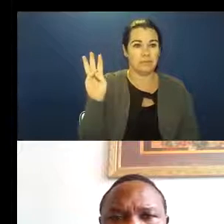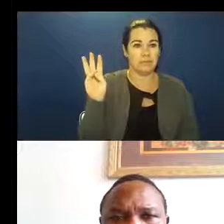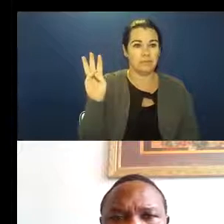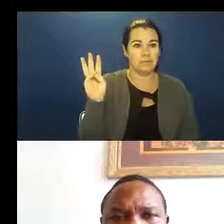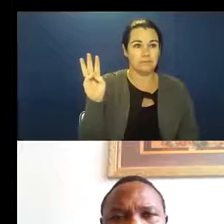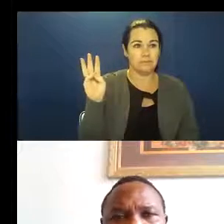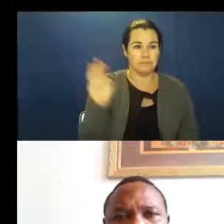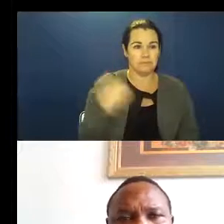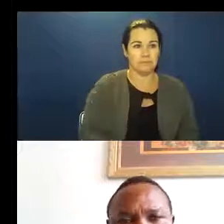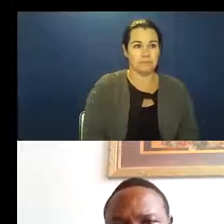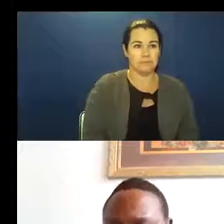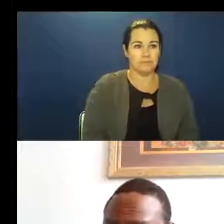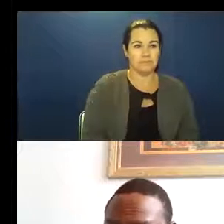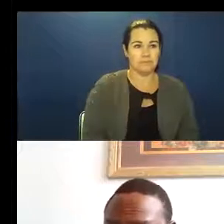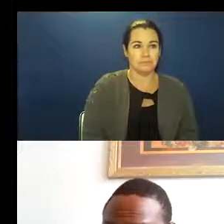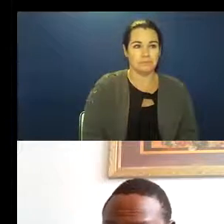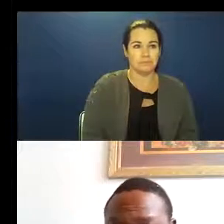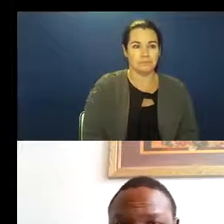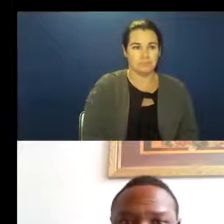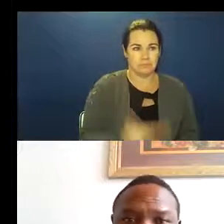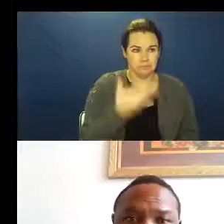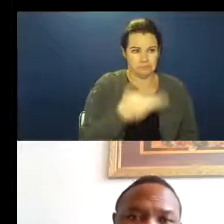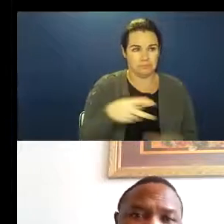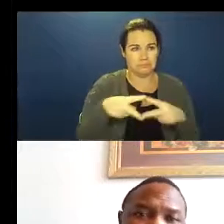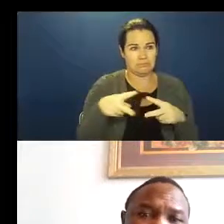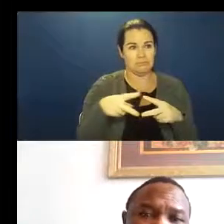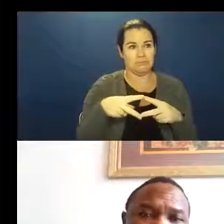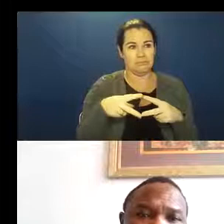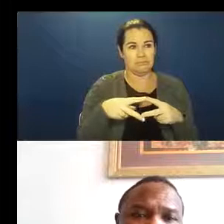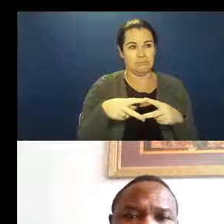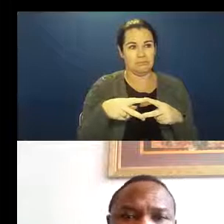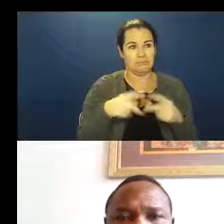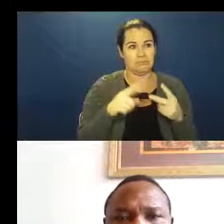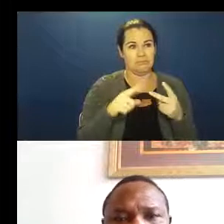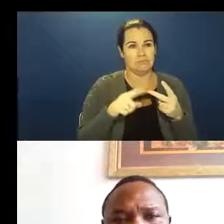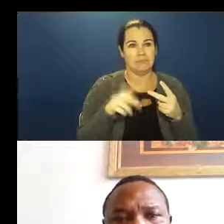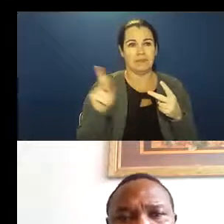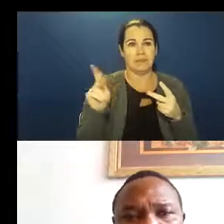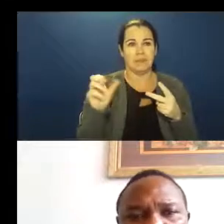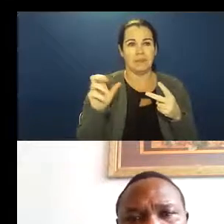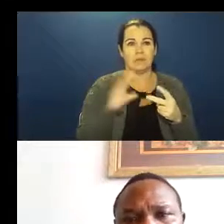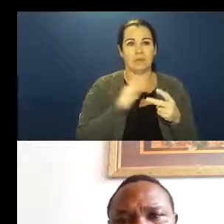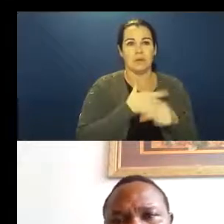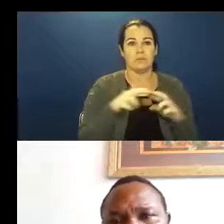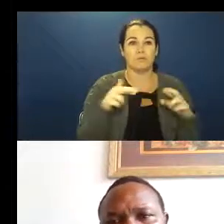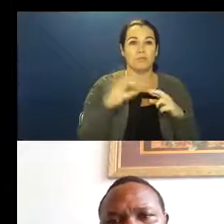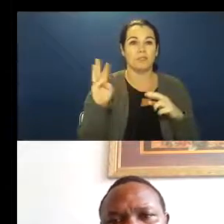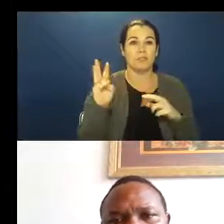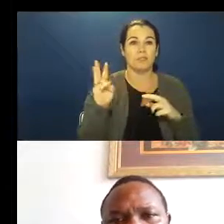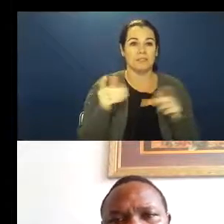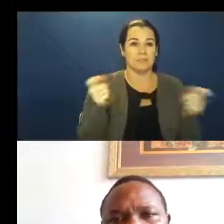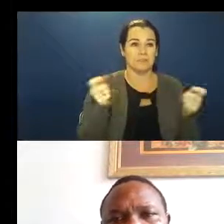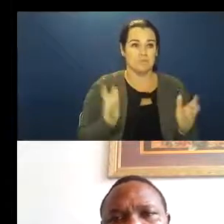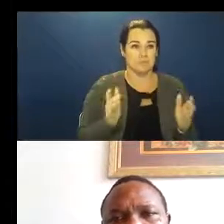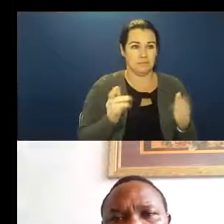David Vieta and Karen Stafford. They are Region 6 administrators. David's an academic advisor